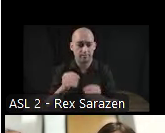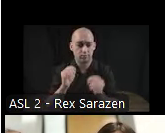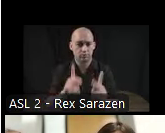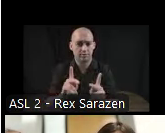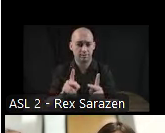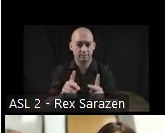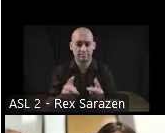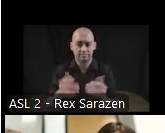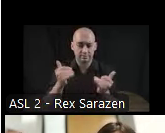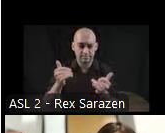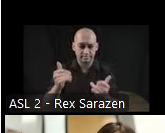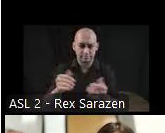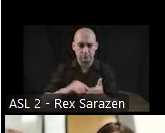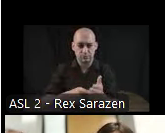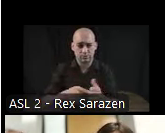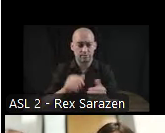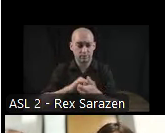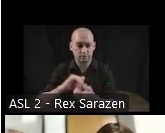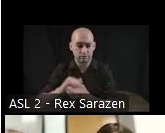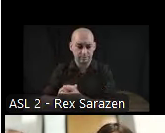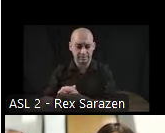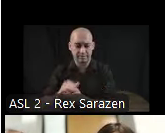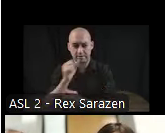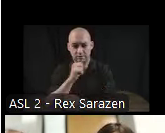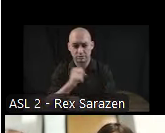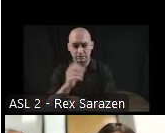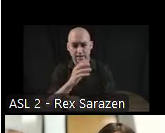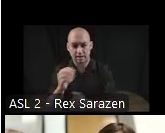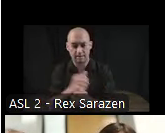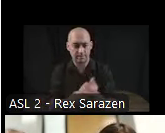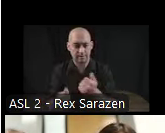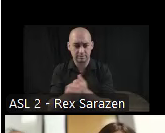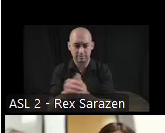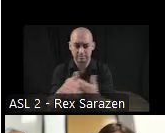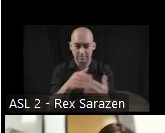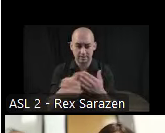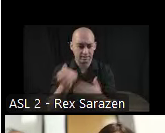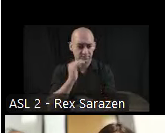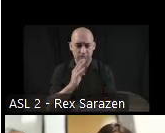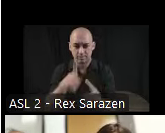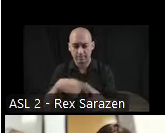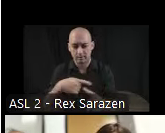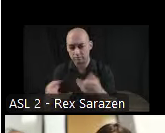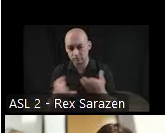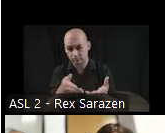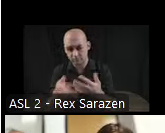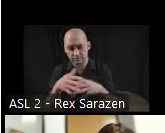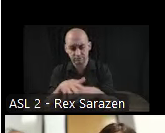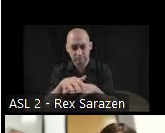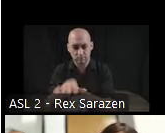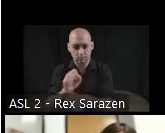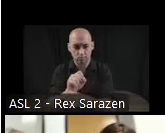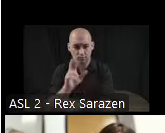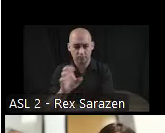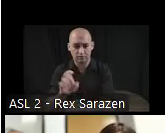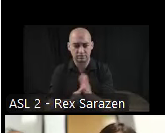strengthen partnerships across aging and beyond. Whether we're talking about service coordination, workforce development or